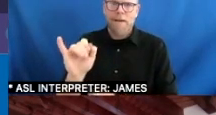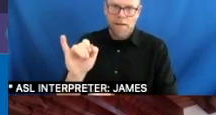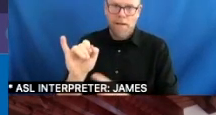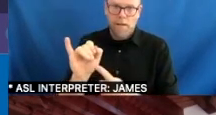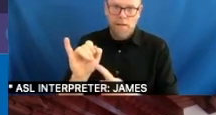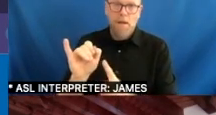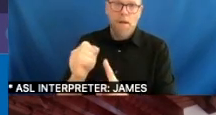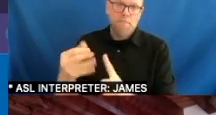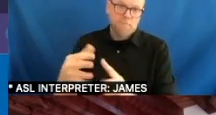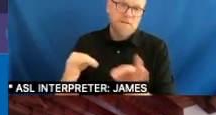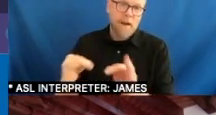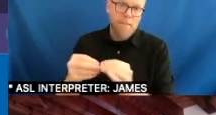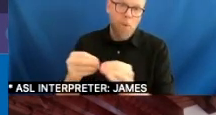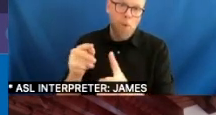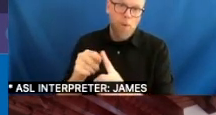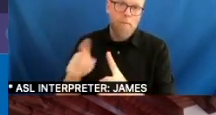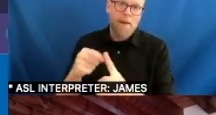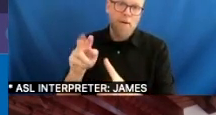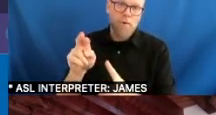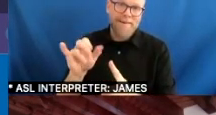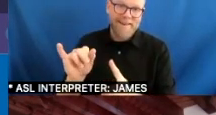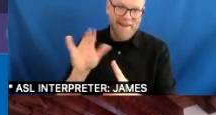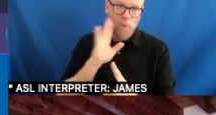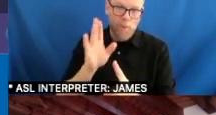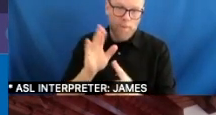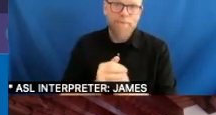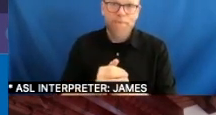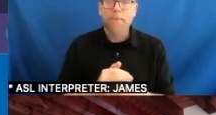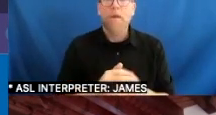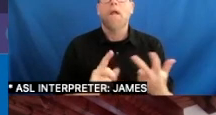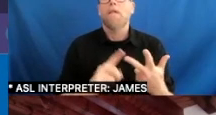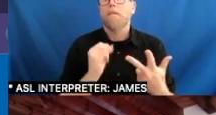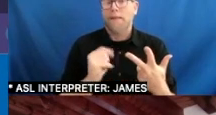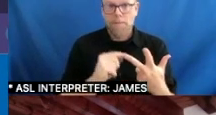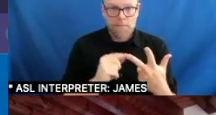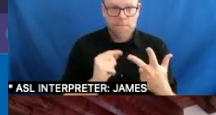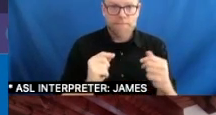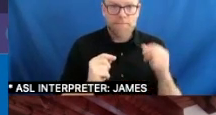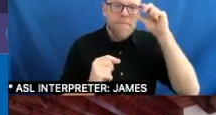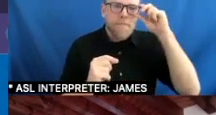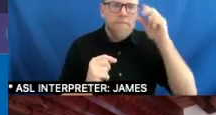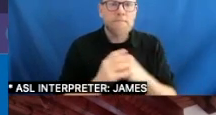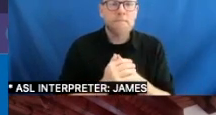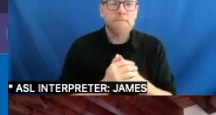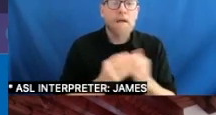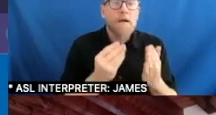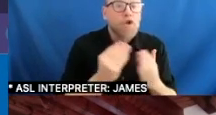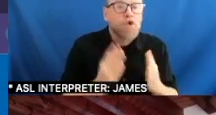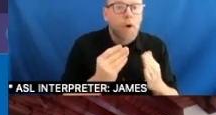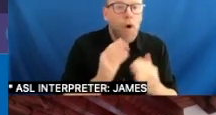explaining a little bit more about them in a second. And one last example of a consumer cooperative is